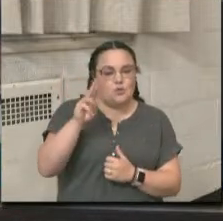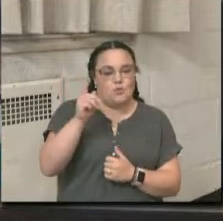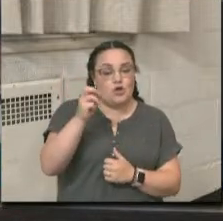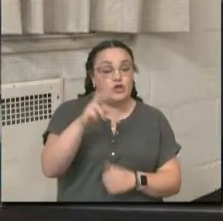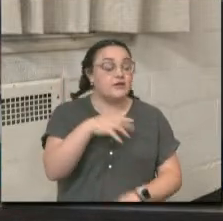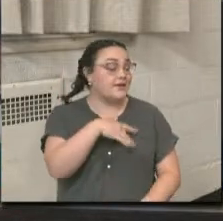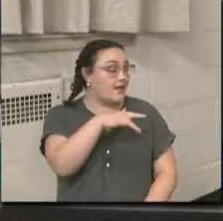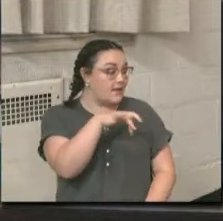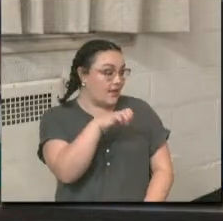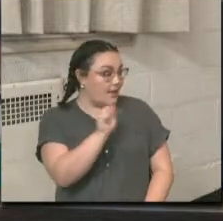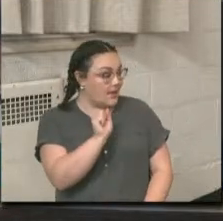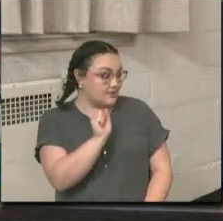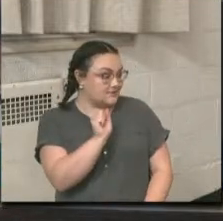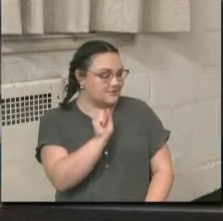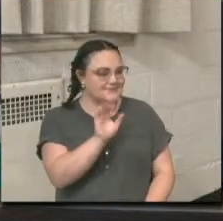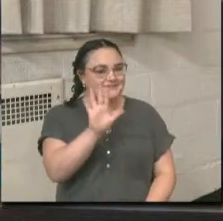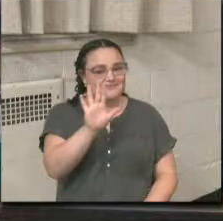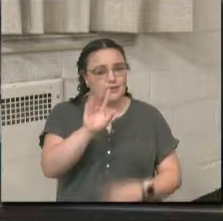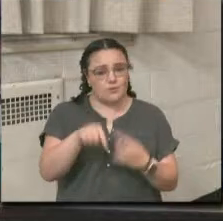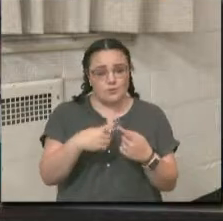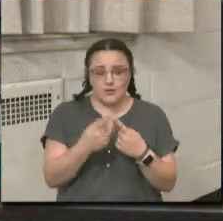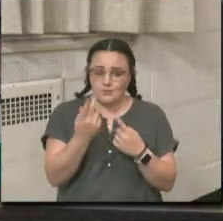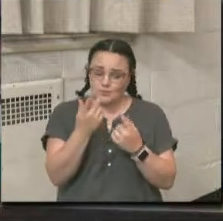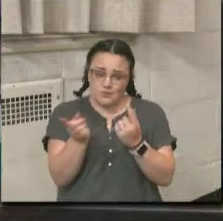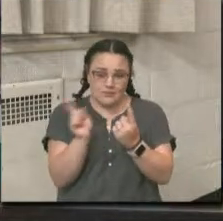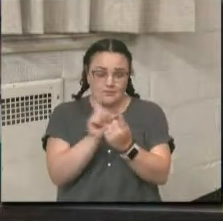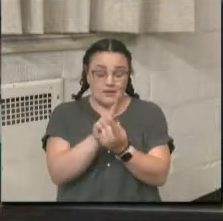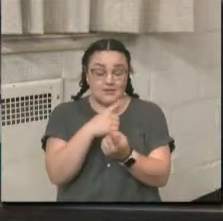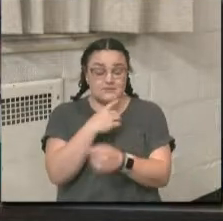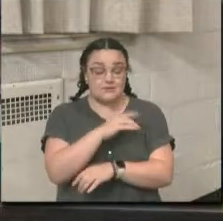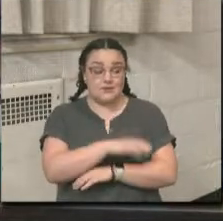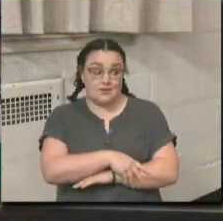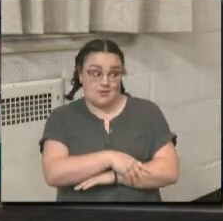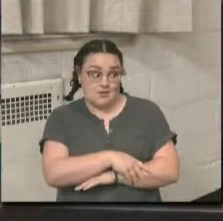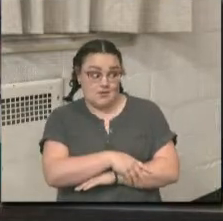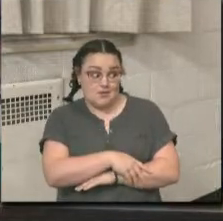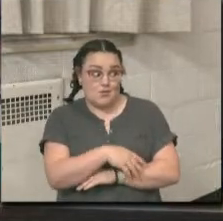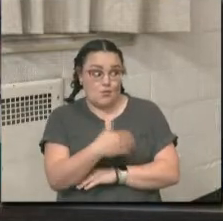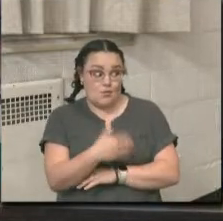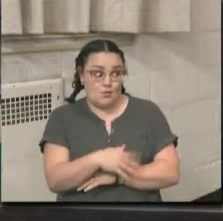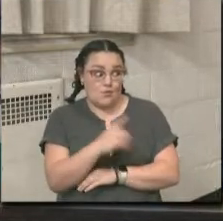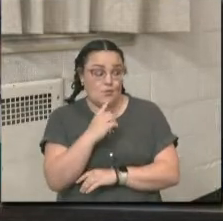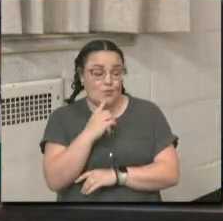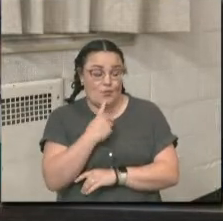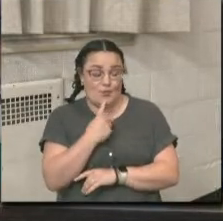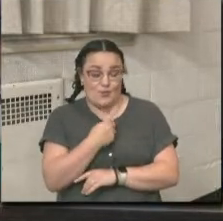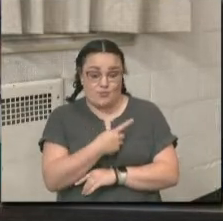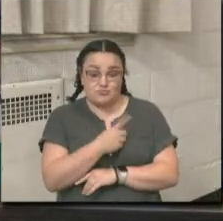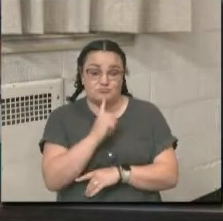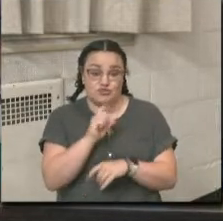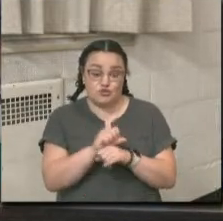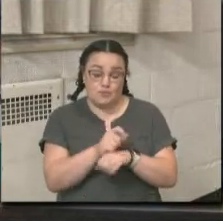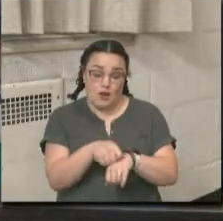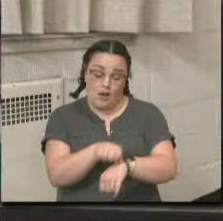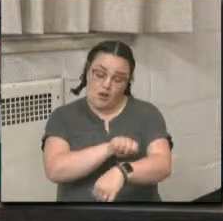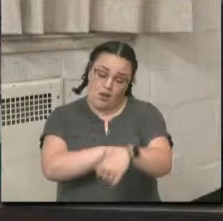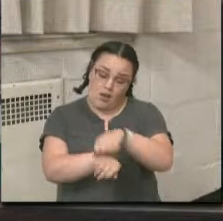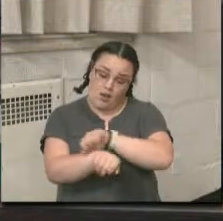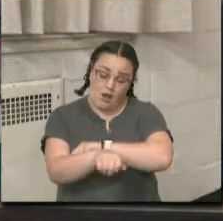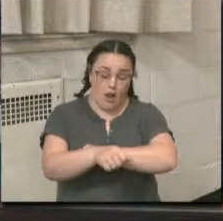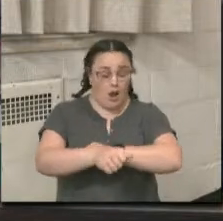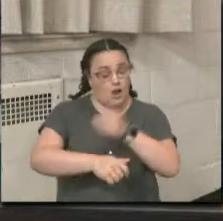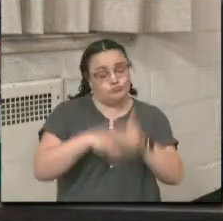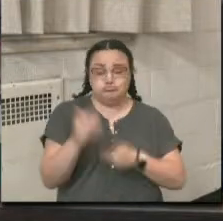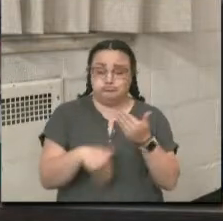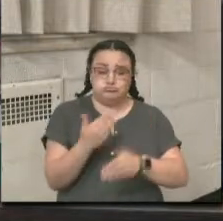Man, when I first met you, I was like, y'all, we are in for something here. She is on it. I mean, never